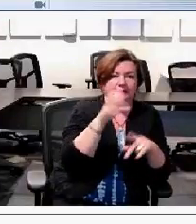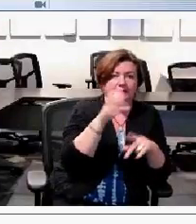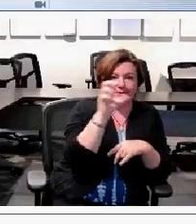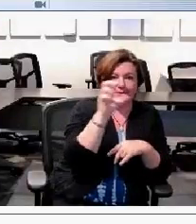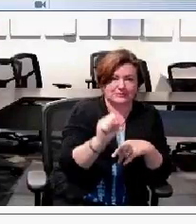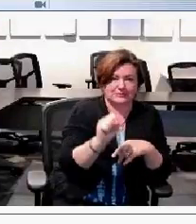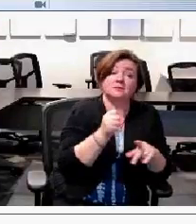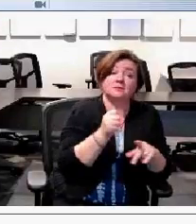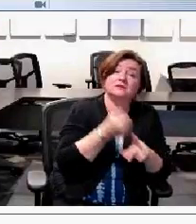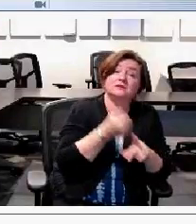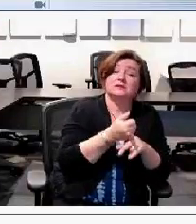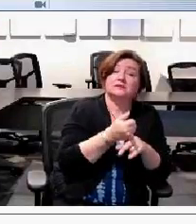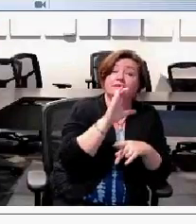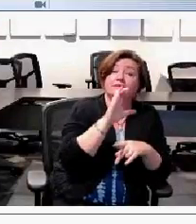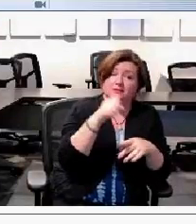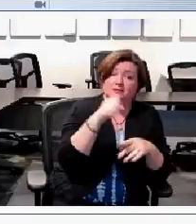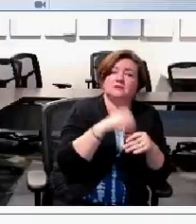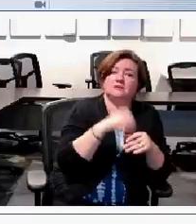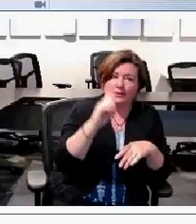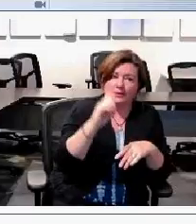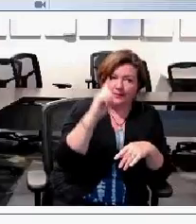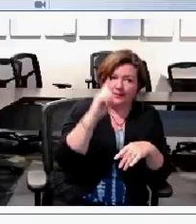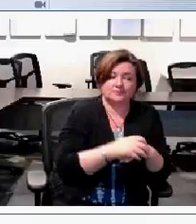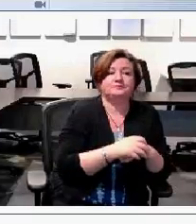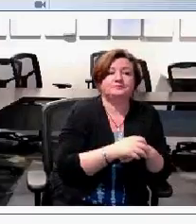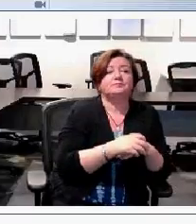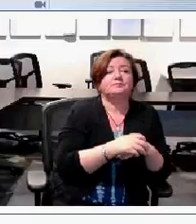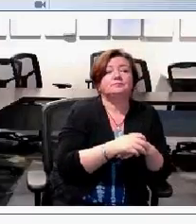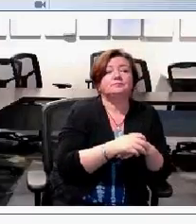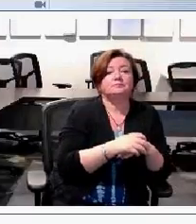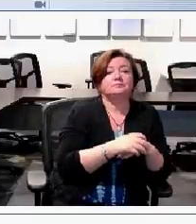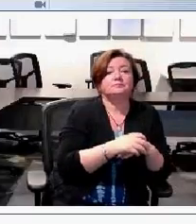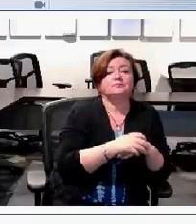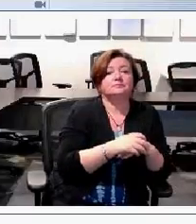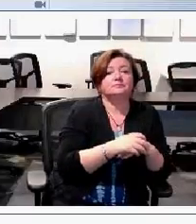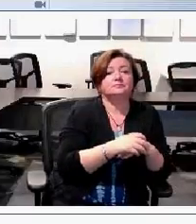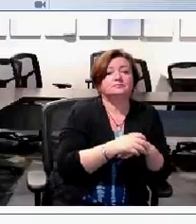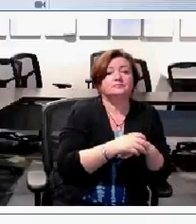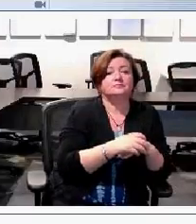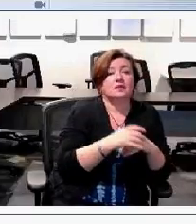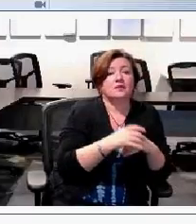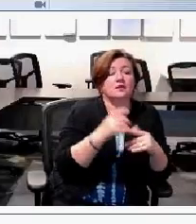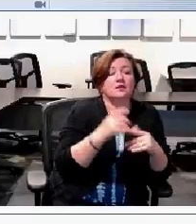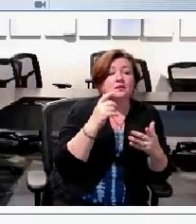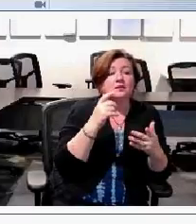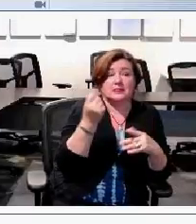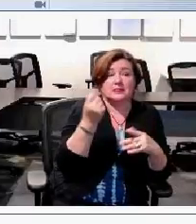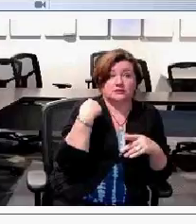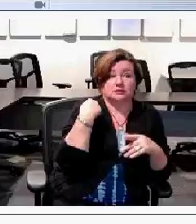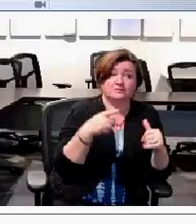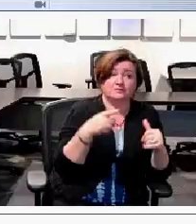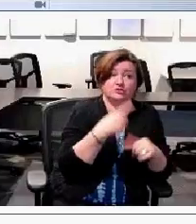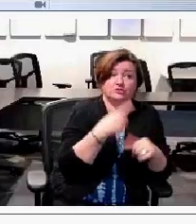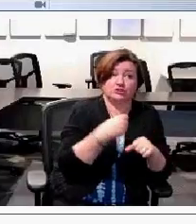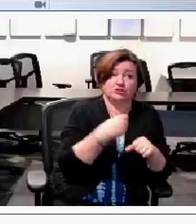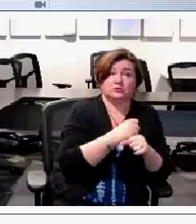in Edmonton and has recently, I guess last year was their first year,